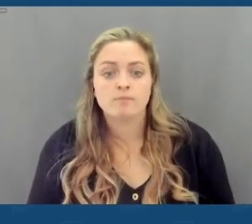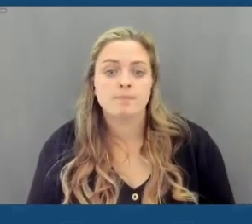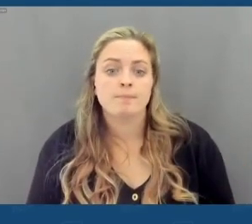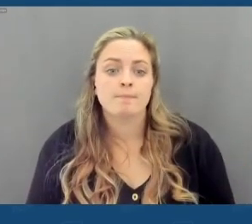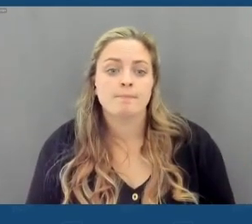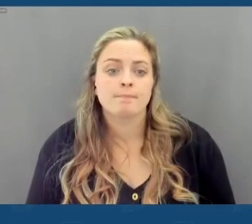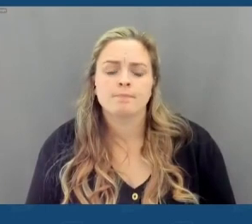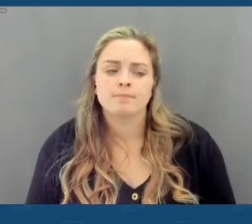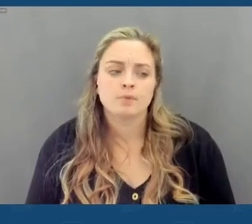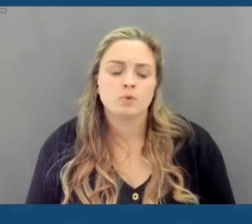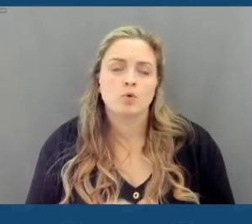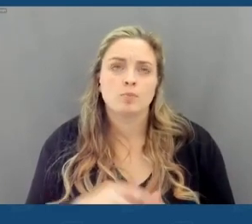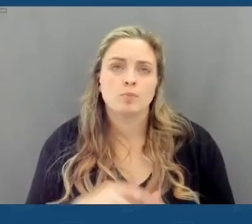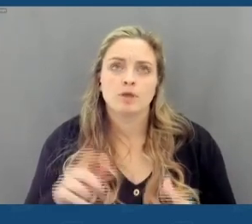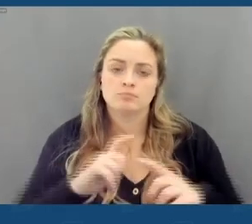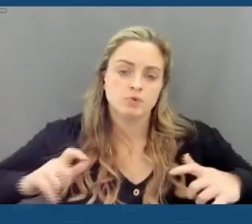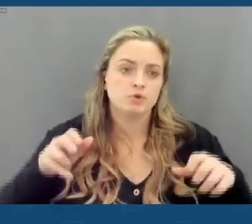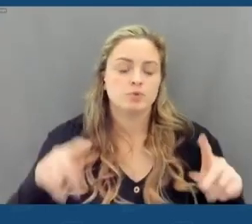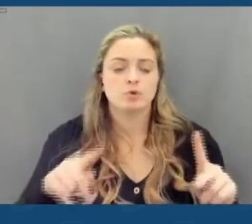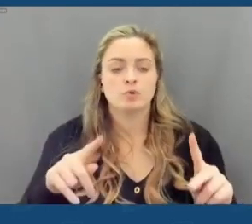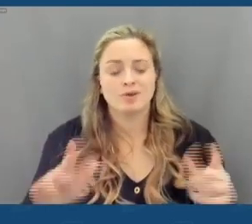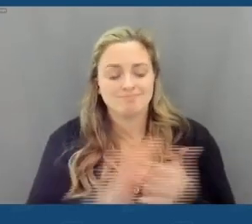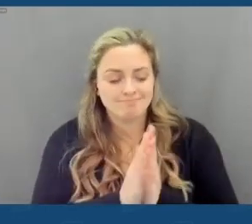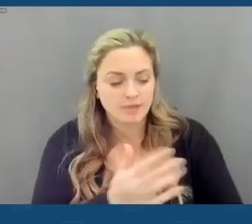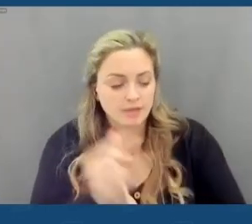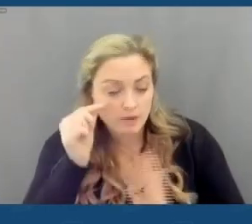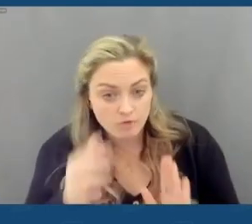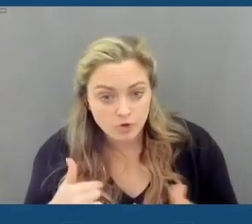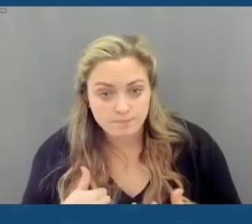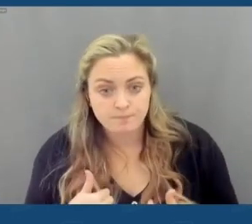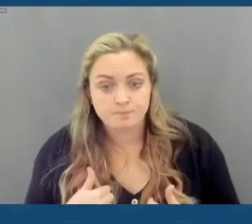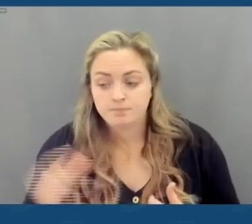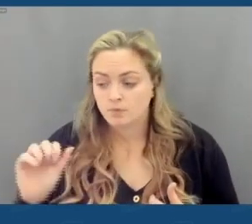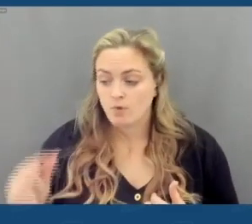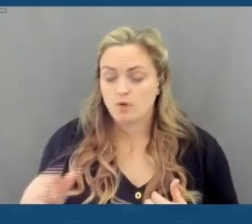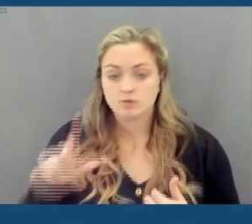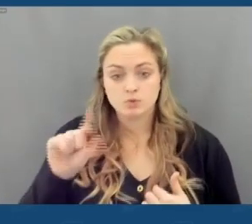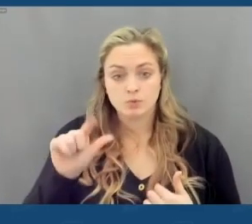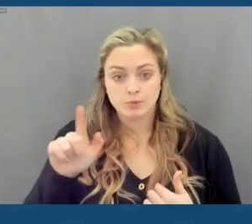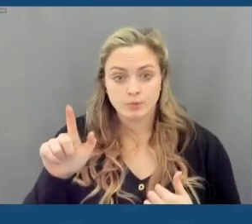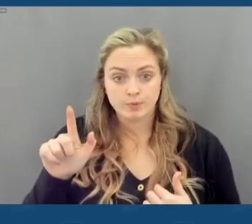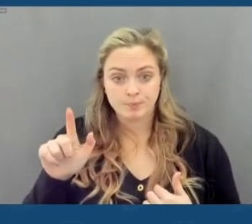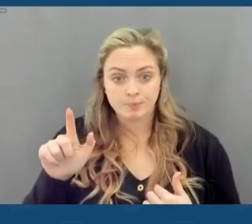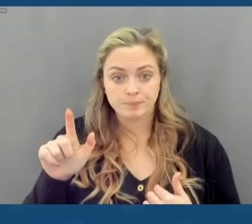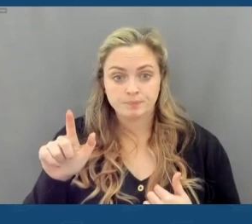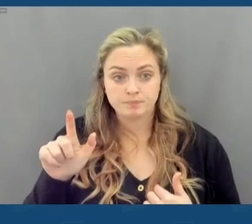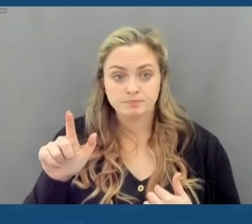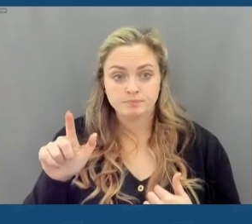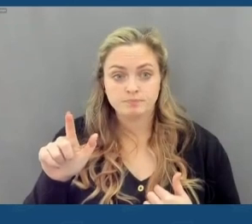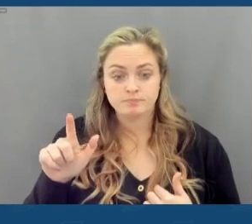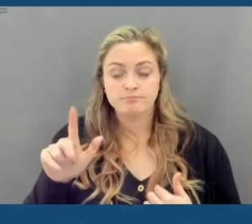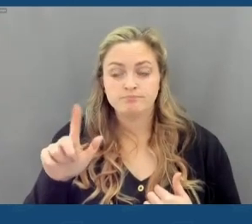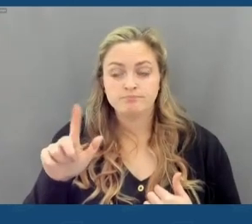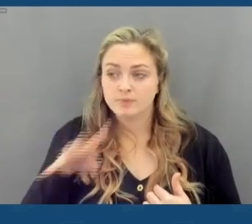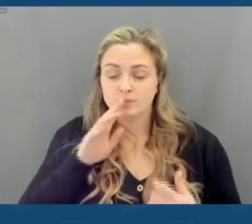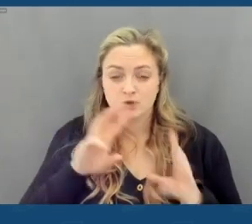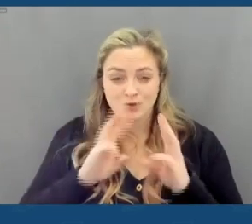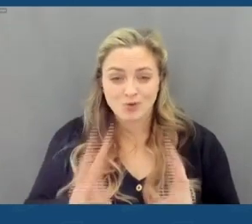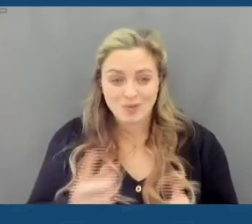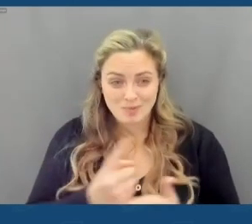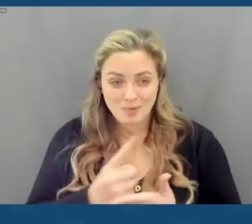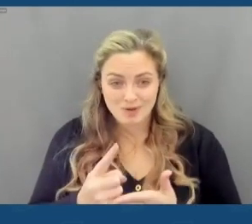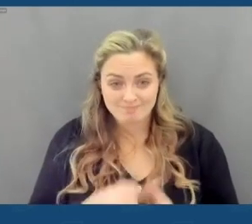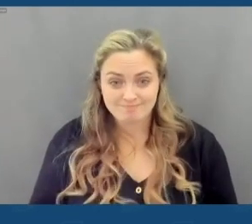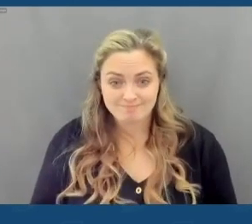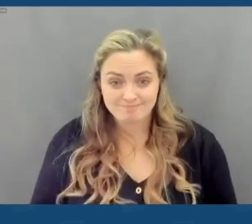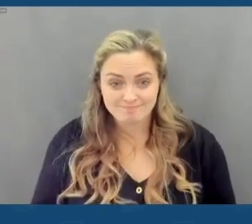extraordinary opportunity. When I first became governor, August of 2021, I had to speak during Climate Week. And Julie was